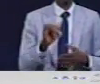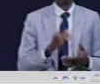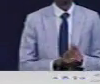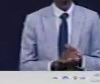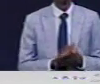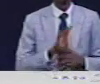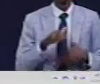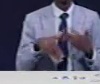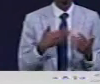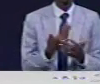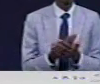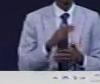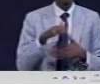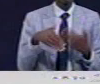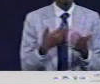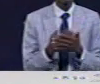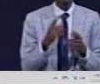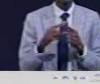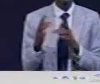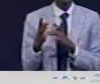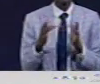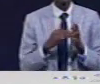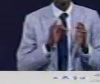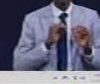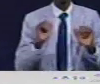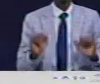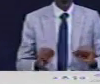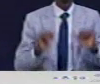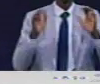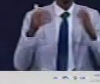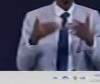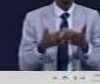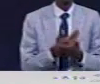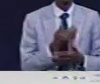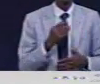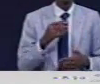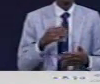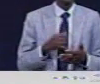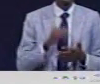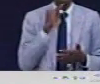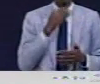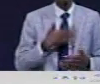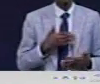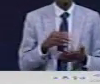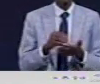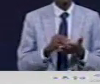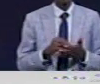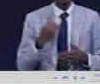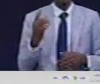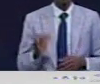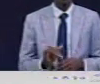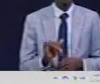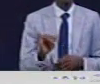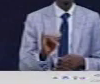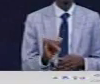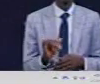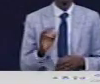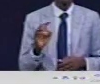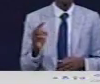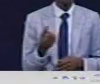forever. Only His glory henceforth will I pursue. He is my portion